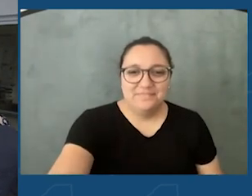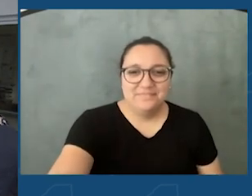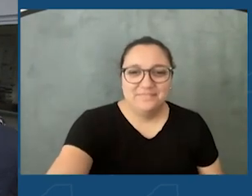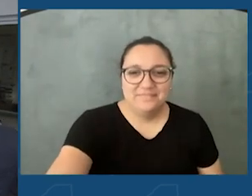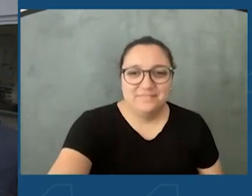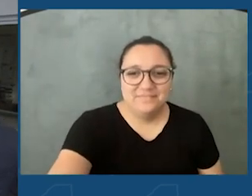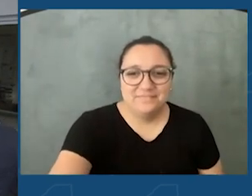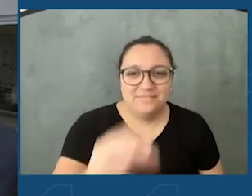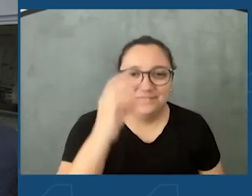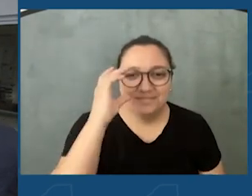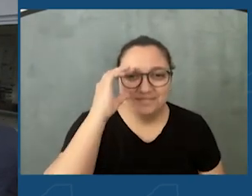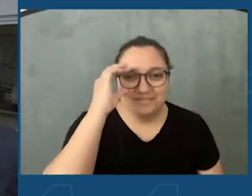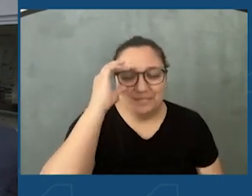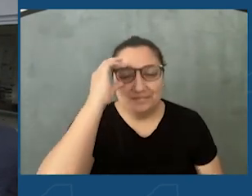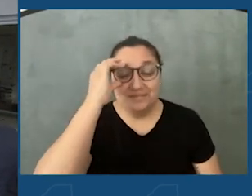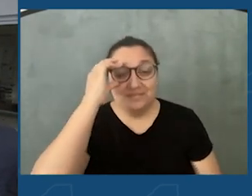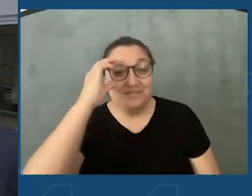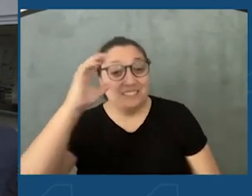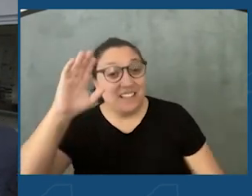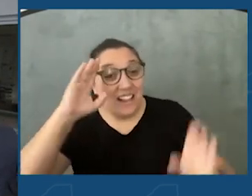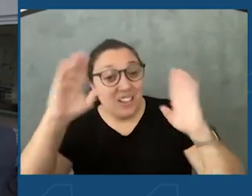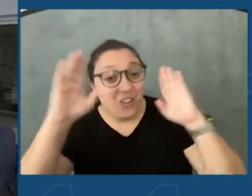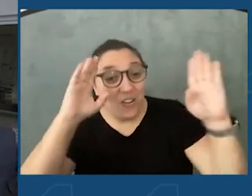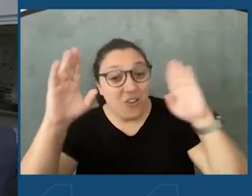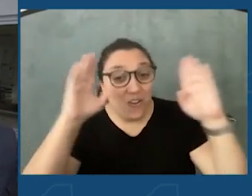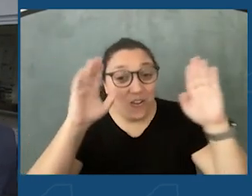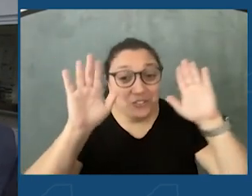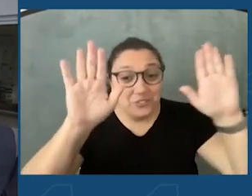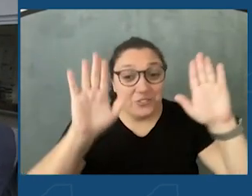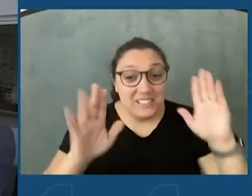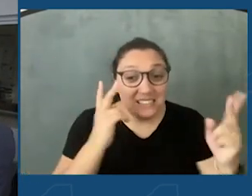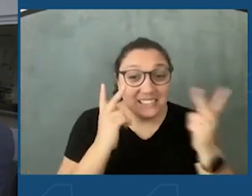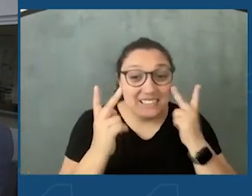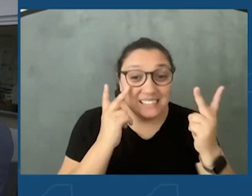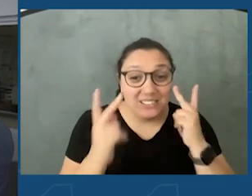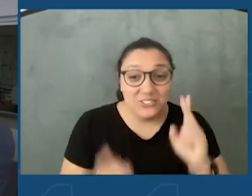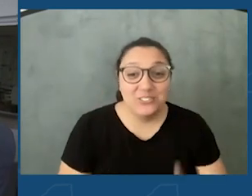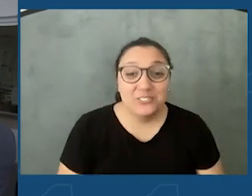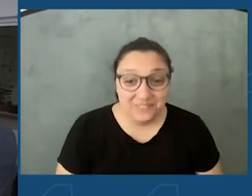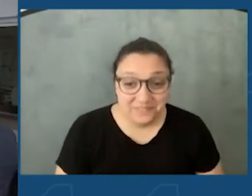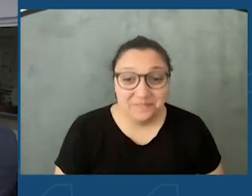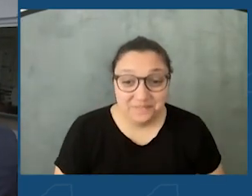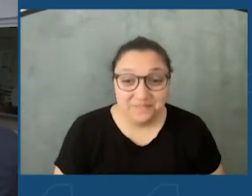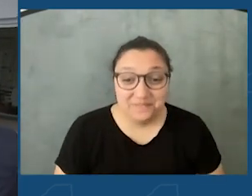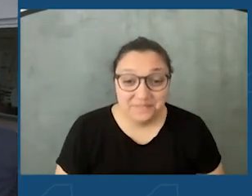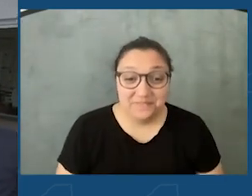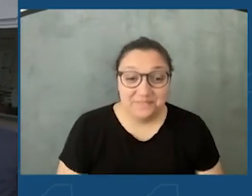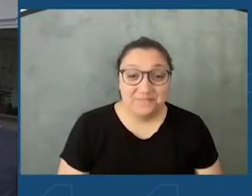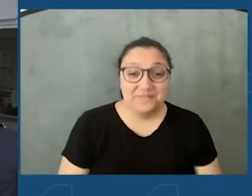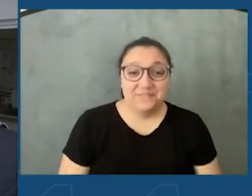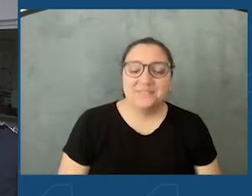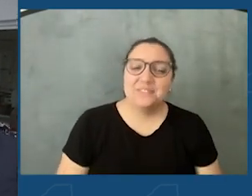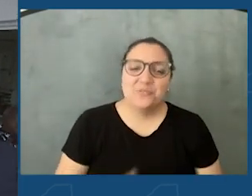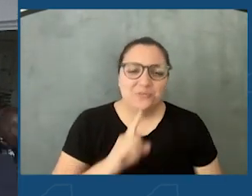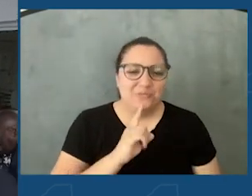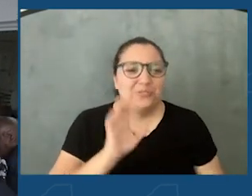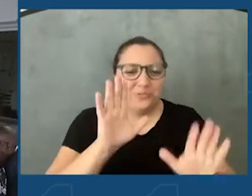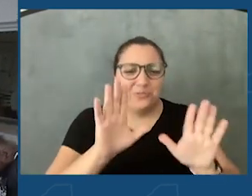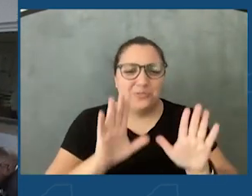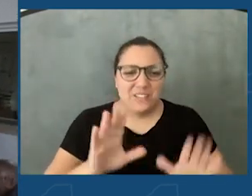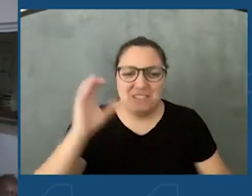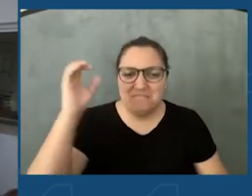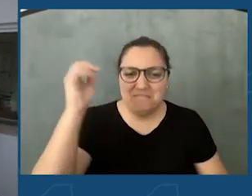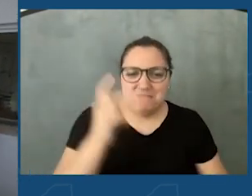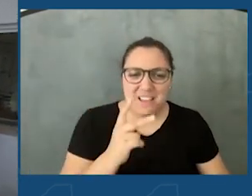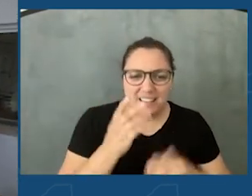Great to see you. Hello, everyone. Wow. It is great to be back here and